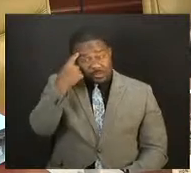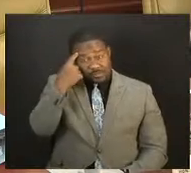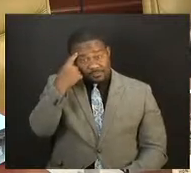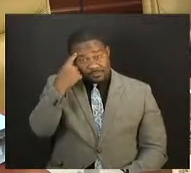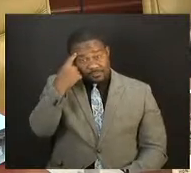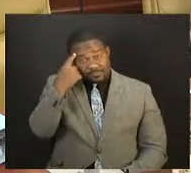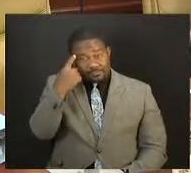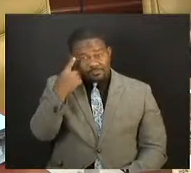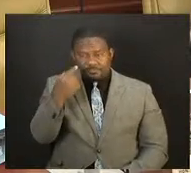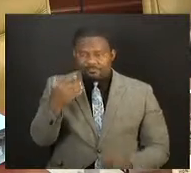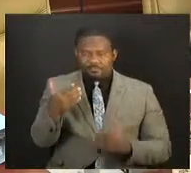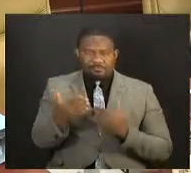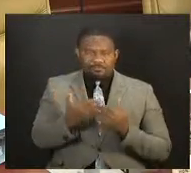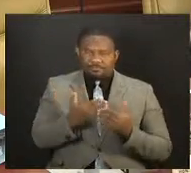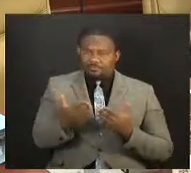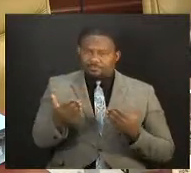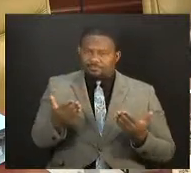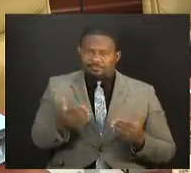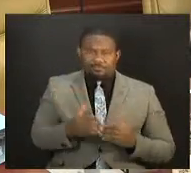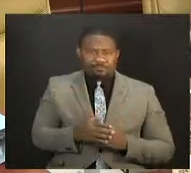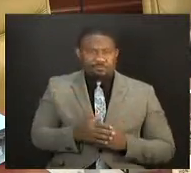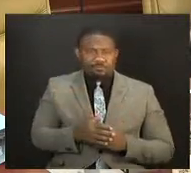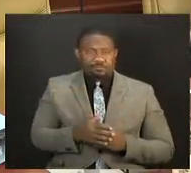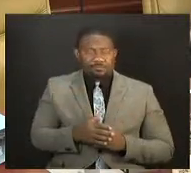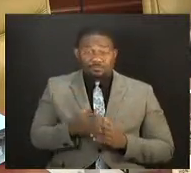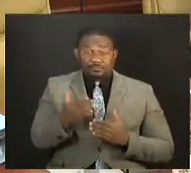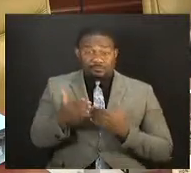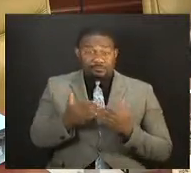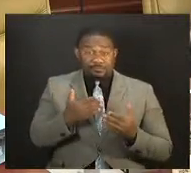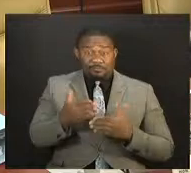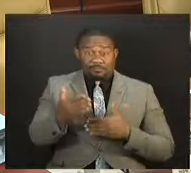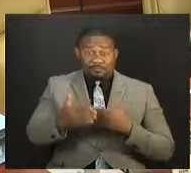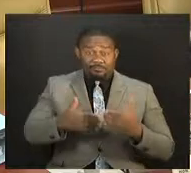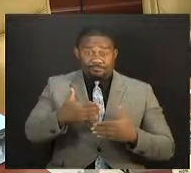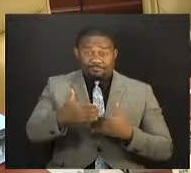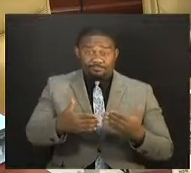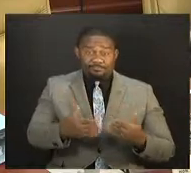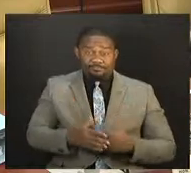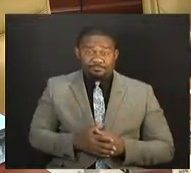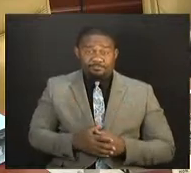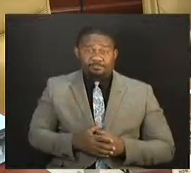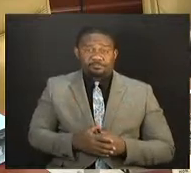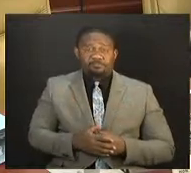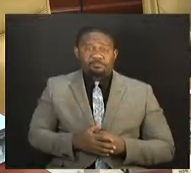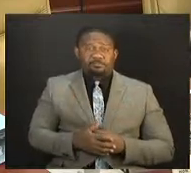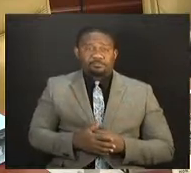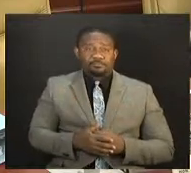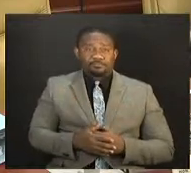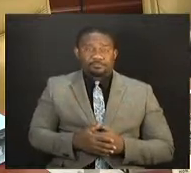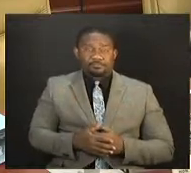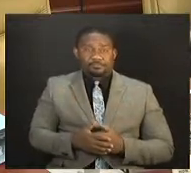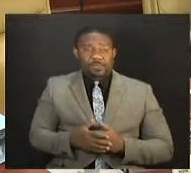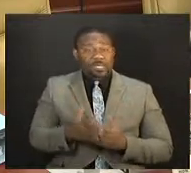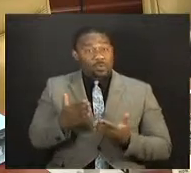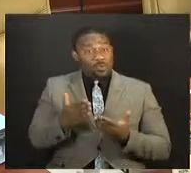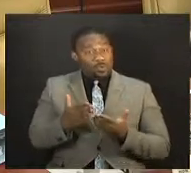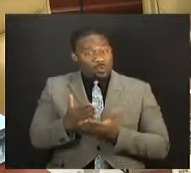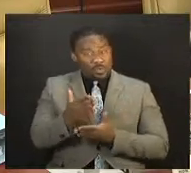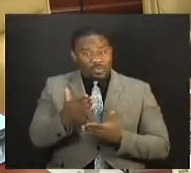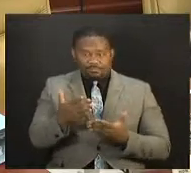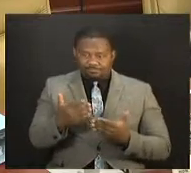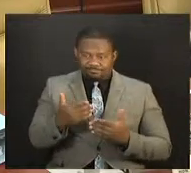that in spite of that process initiated by the majority leader, the right procedure